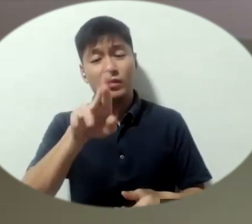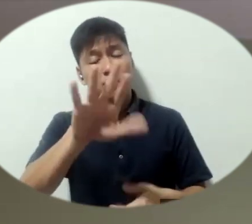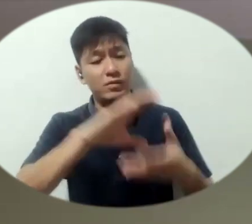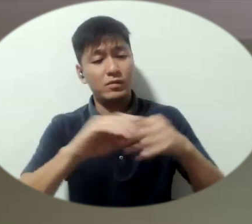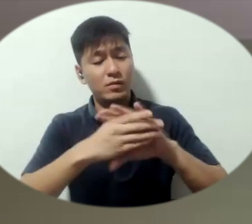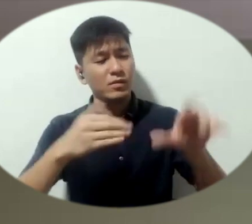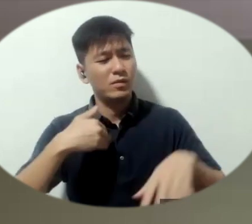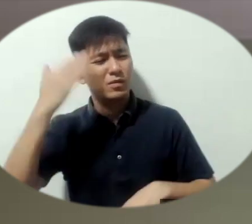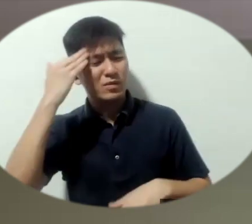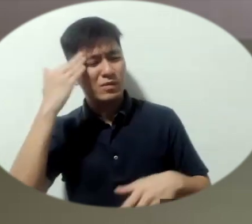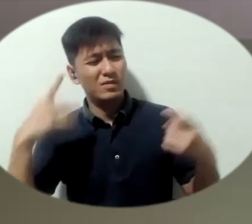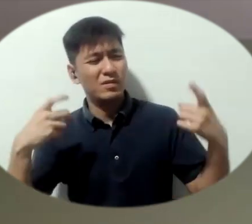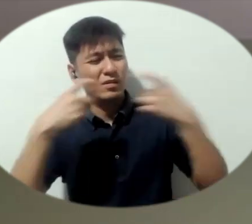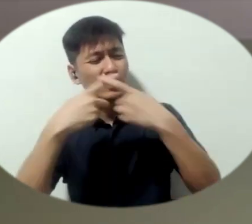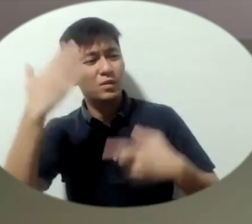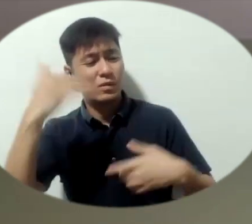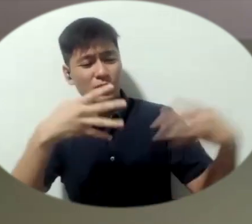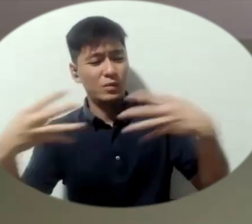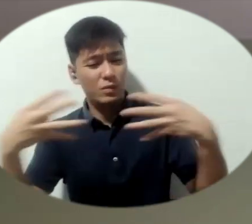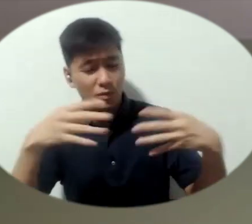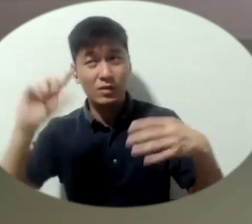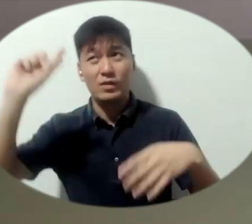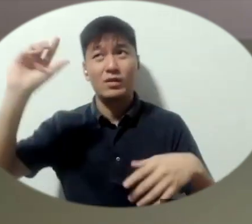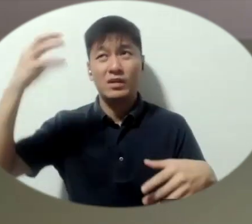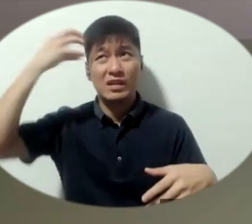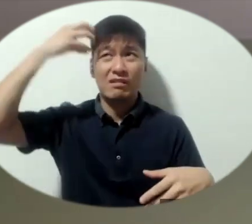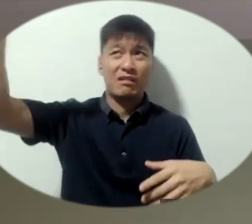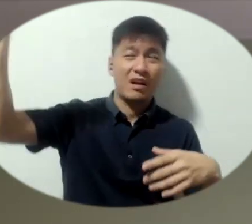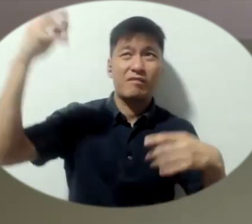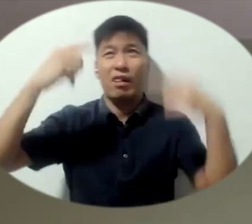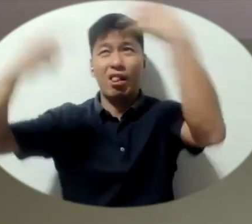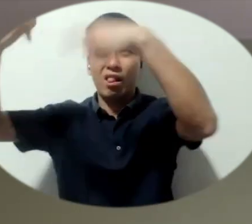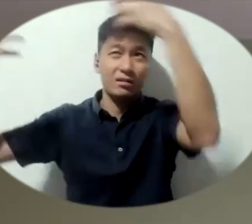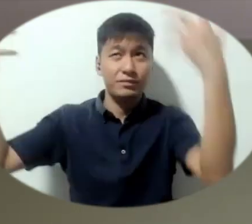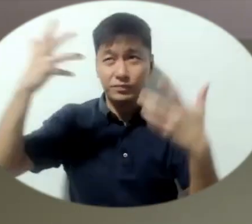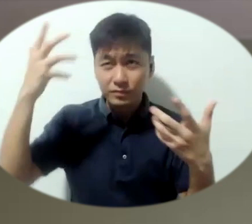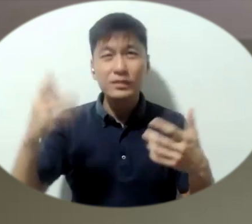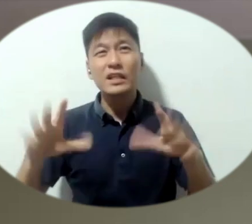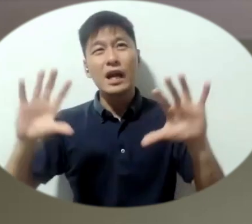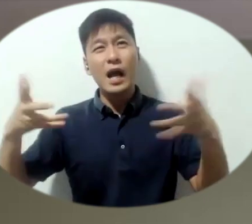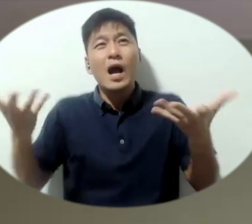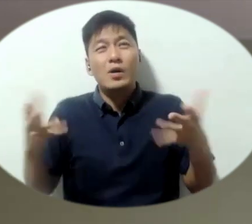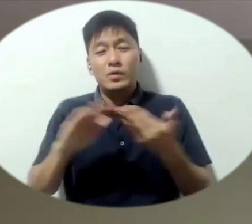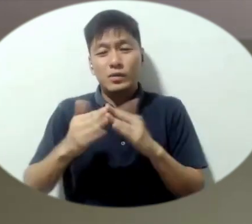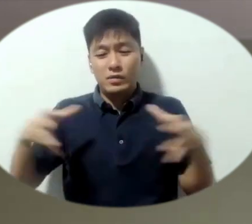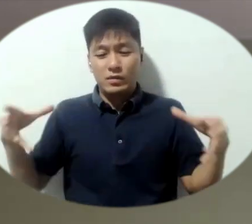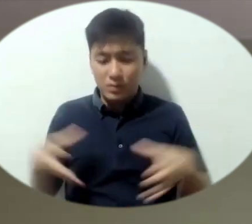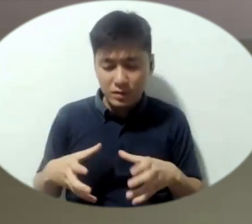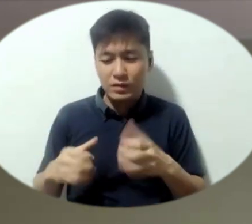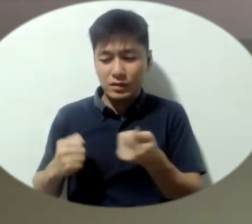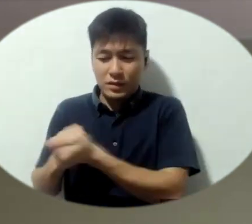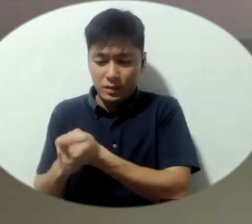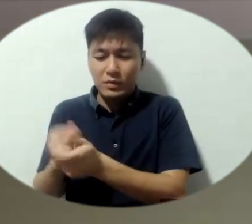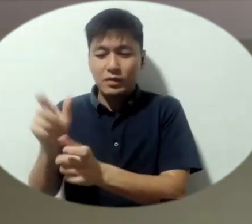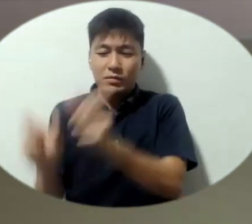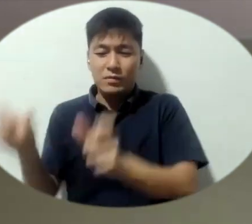war zone, of unstable governments, and also touching on this idea that she recognized that there was power in